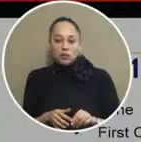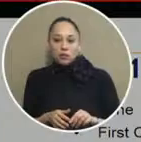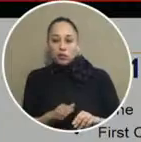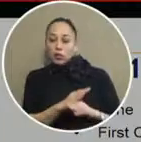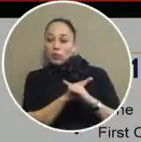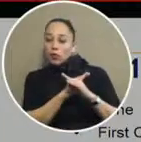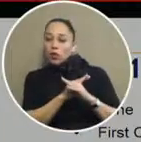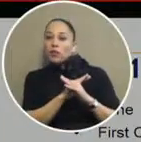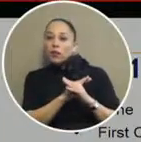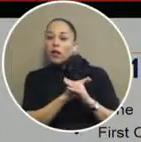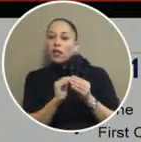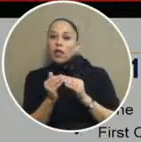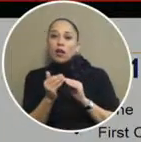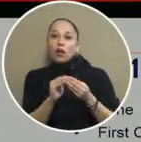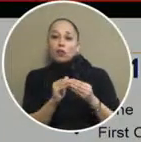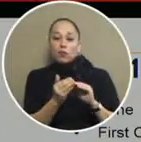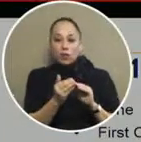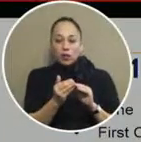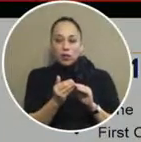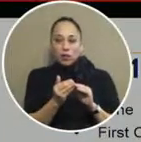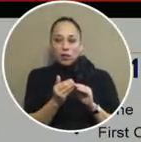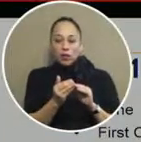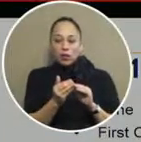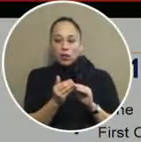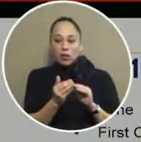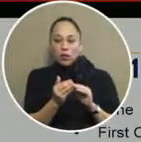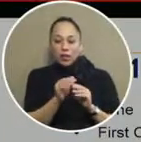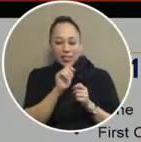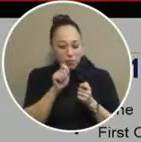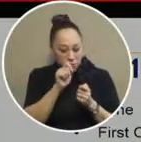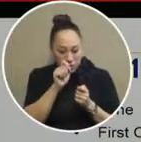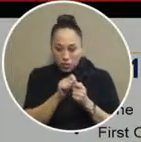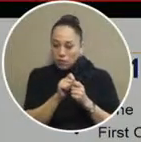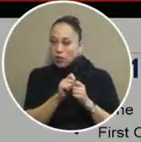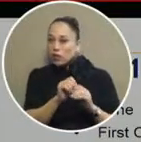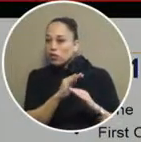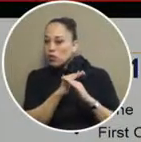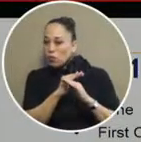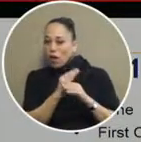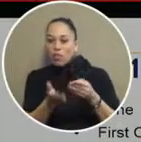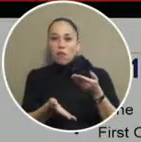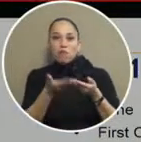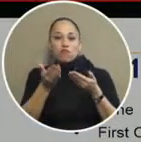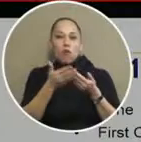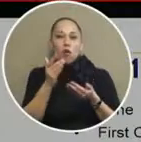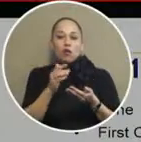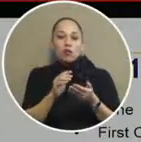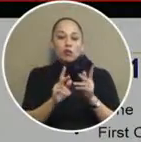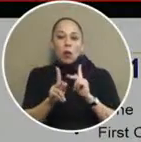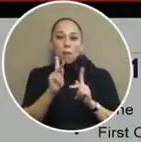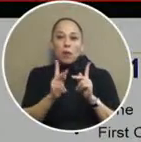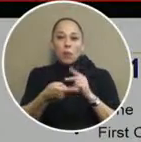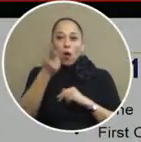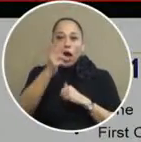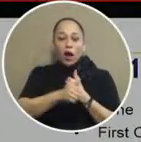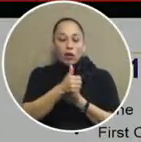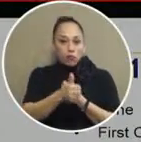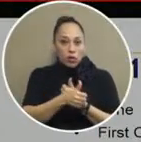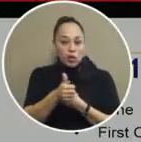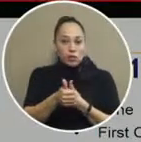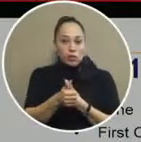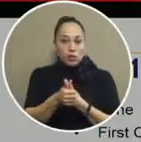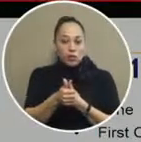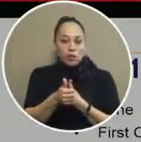protect our community and aim specifically at protecting our most vulnerable ones as well. With